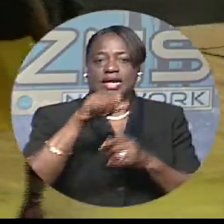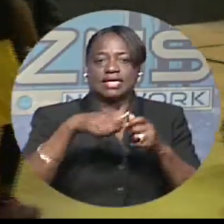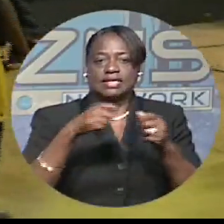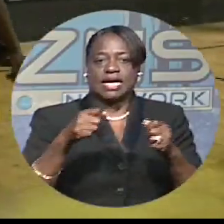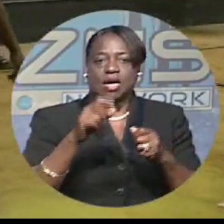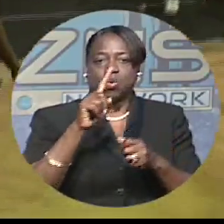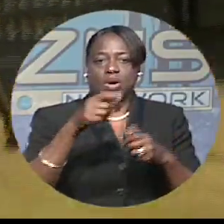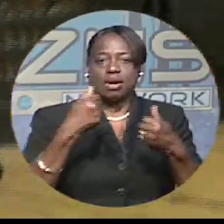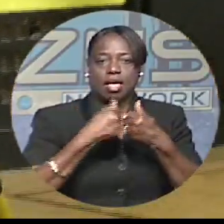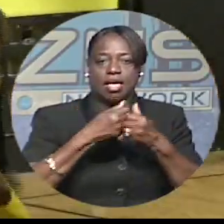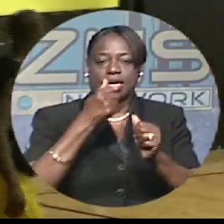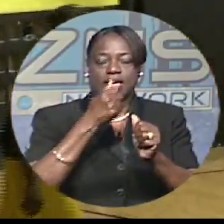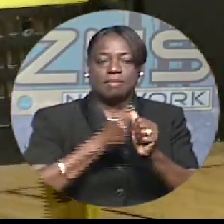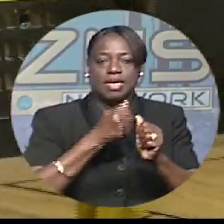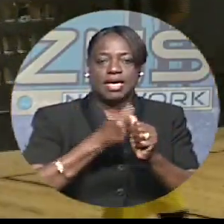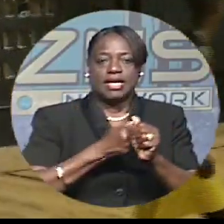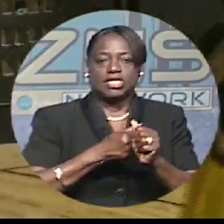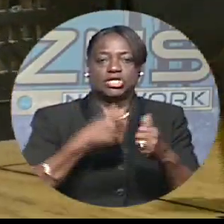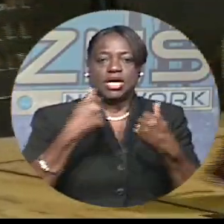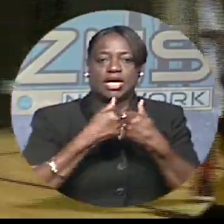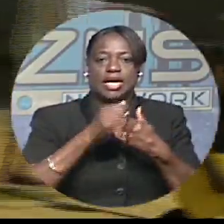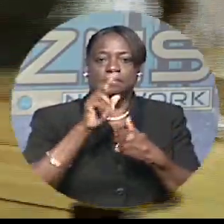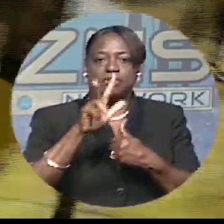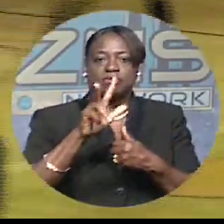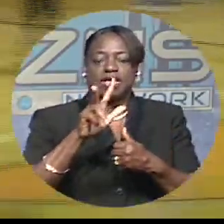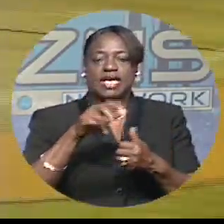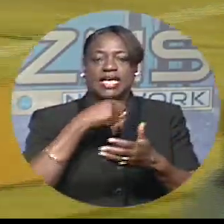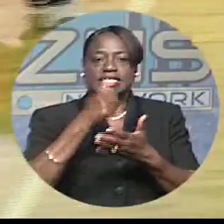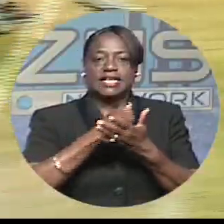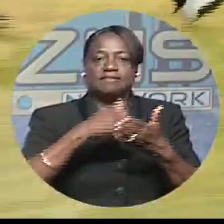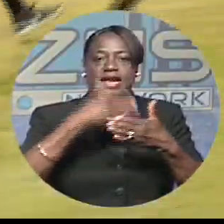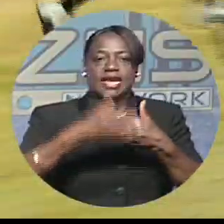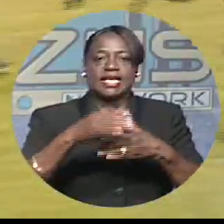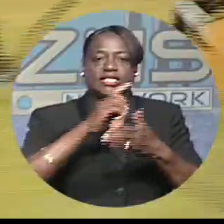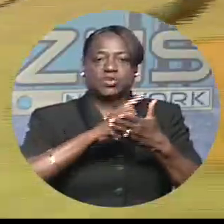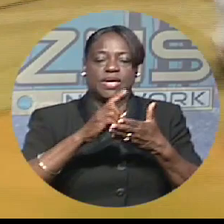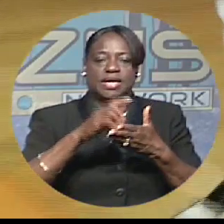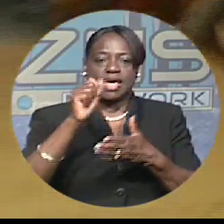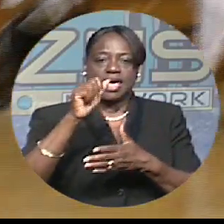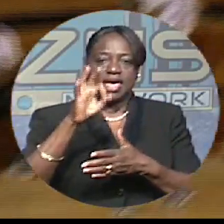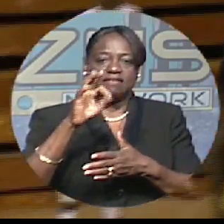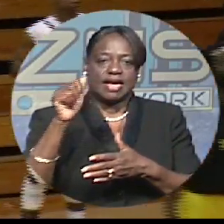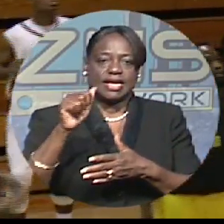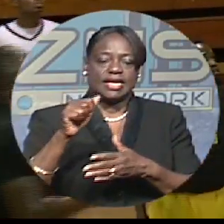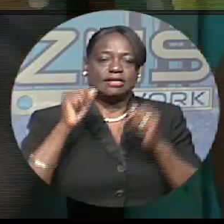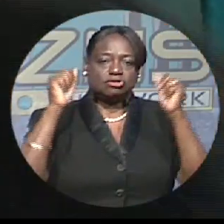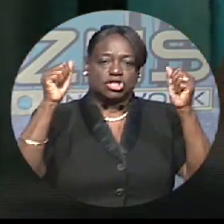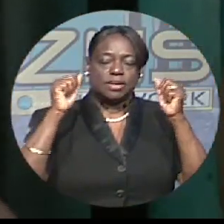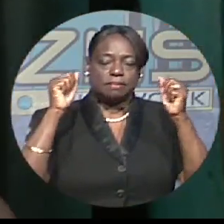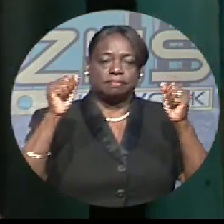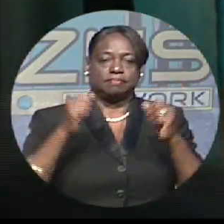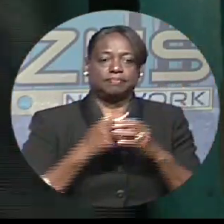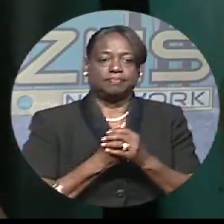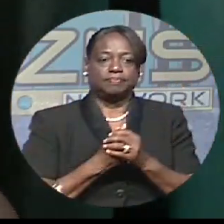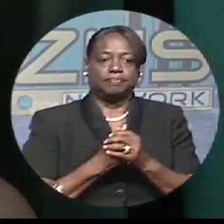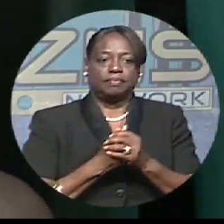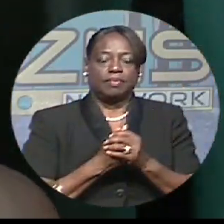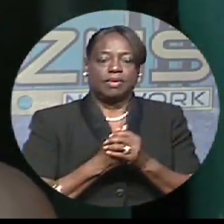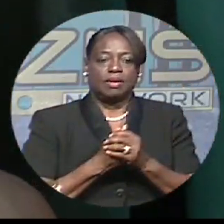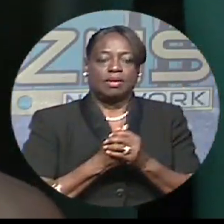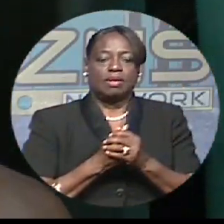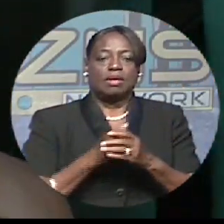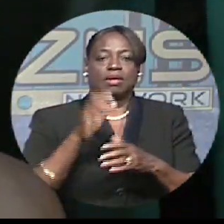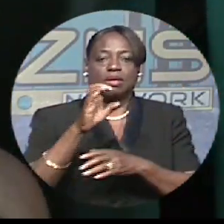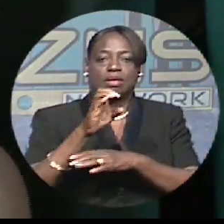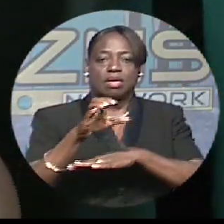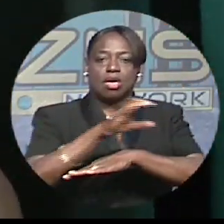apiece. Game 3 set for next week, Tuesday, back at the AF Adderley Gym. Our Carifta track